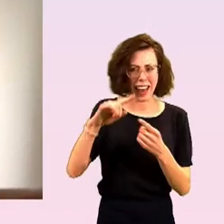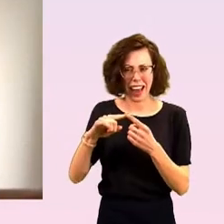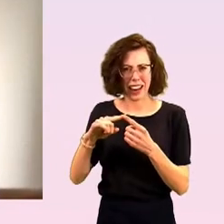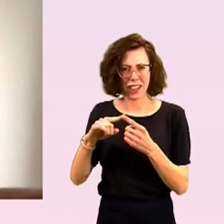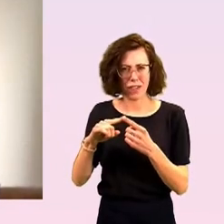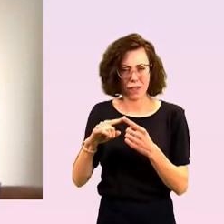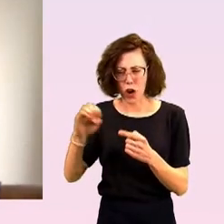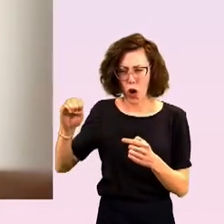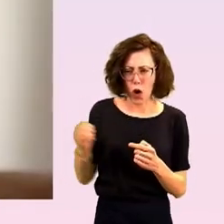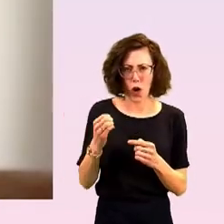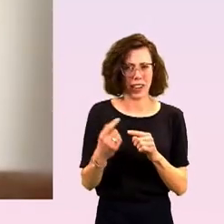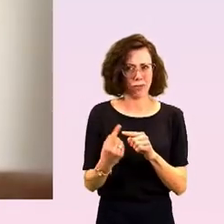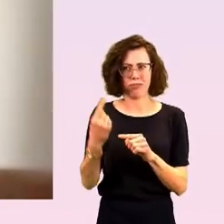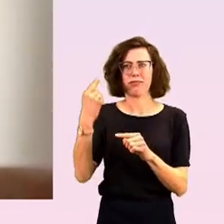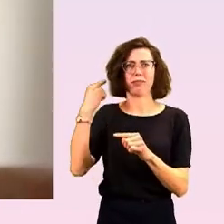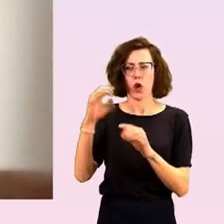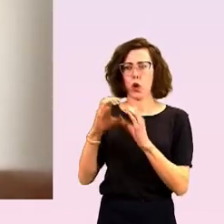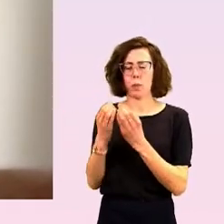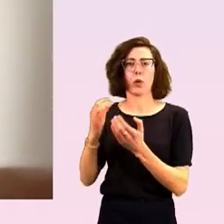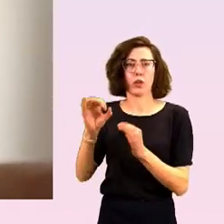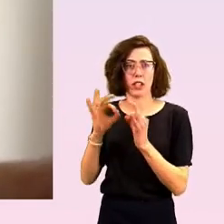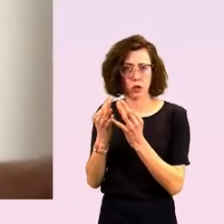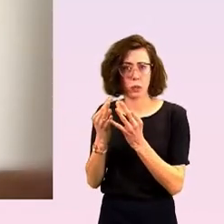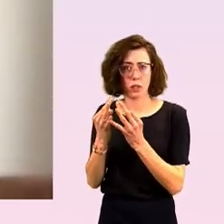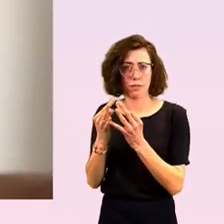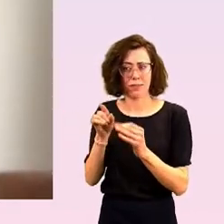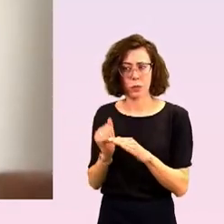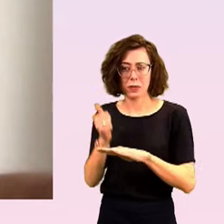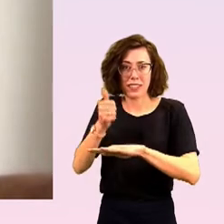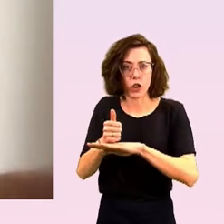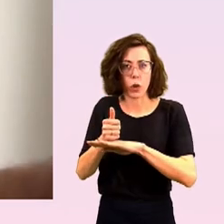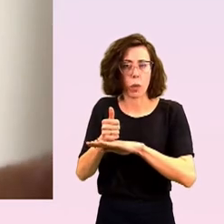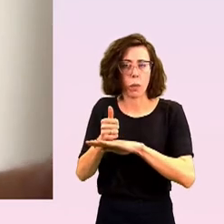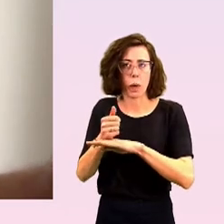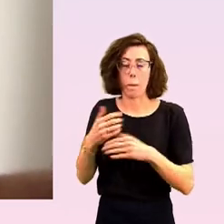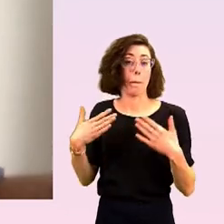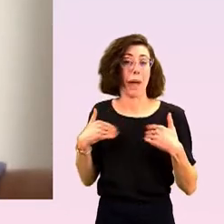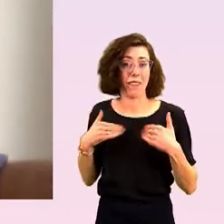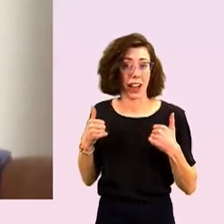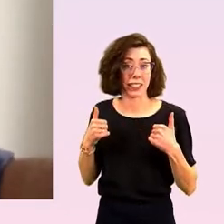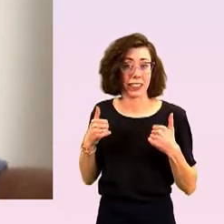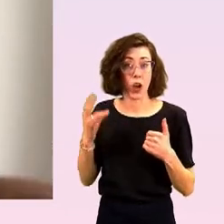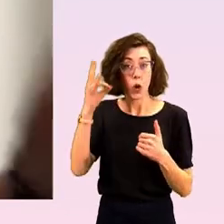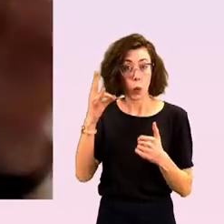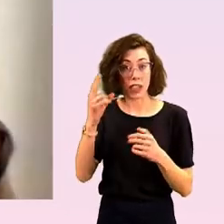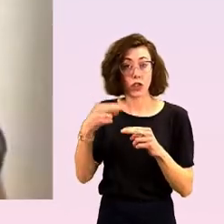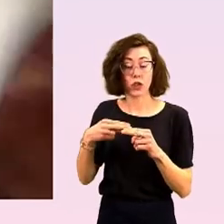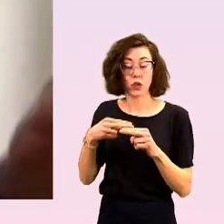earliest community groups that were established in Queen's University Belfast and Trinity College